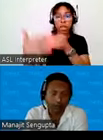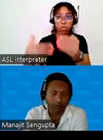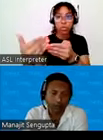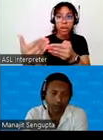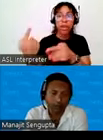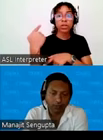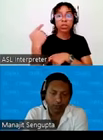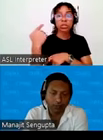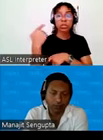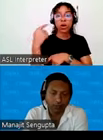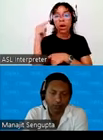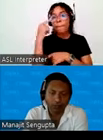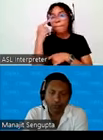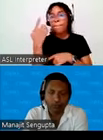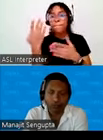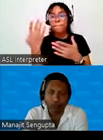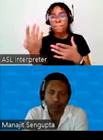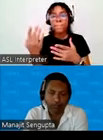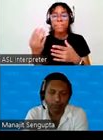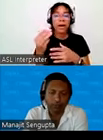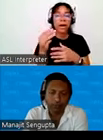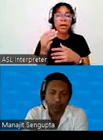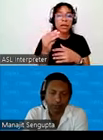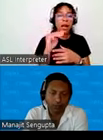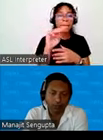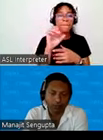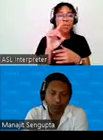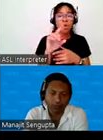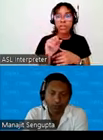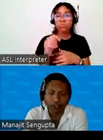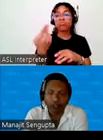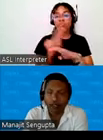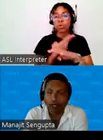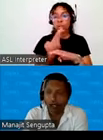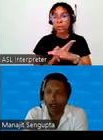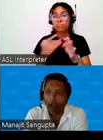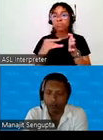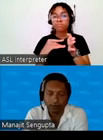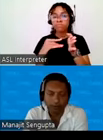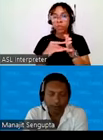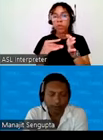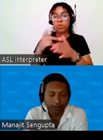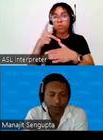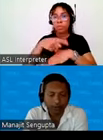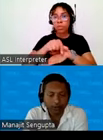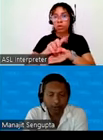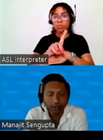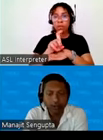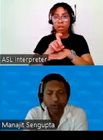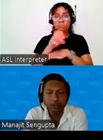for the downstream models which are being used in the PR100 study. So next slide,